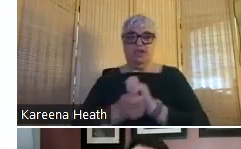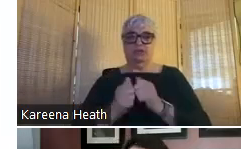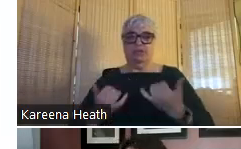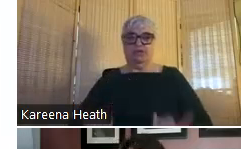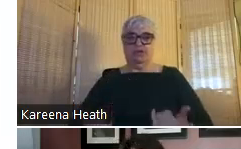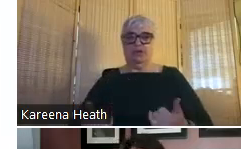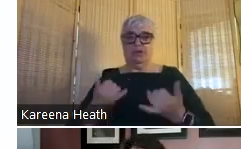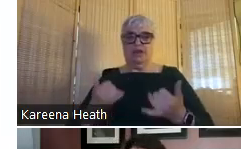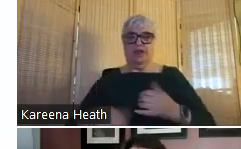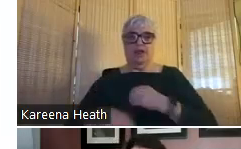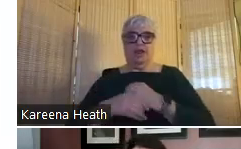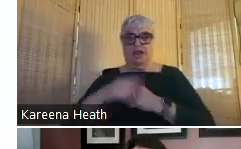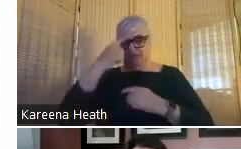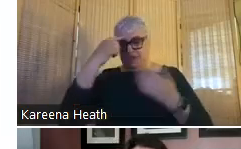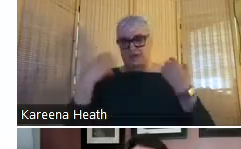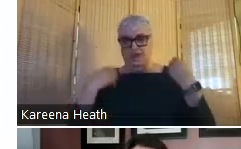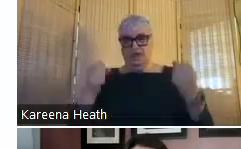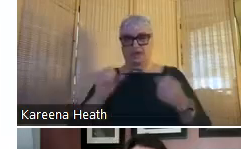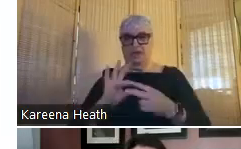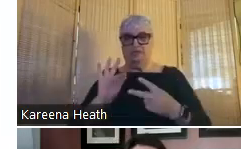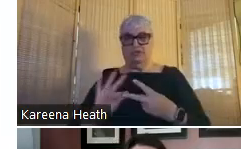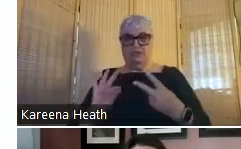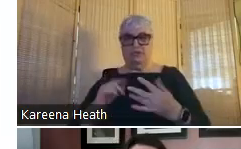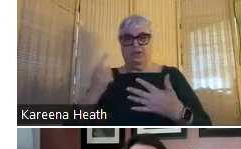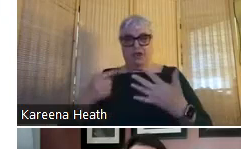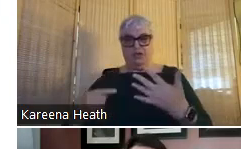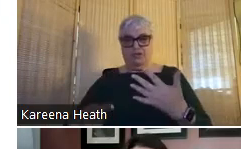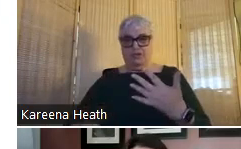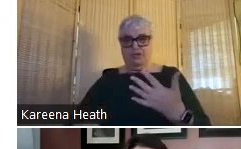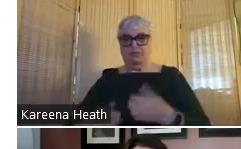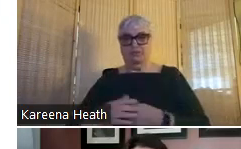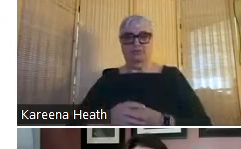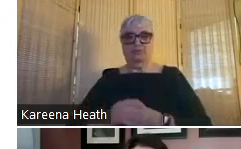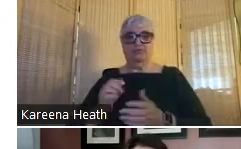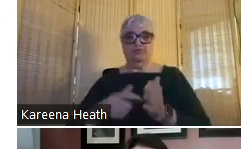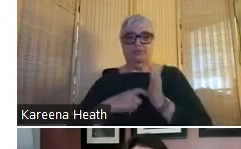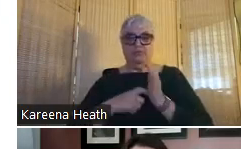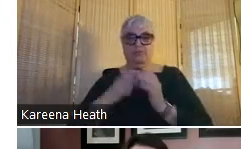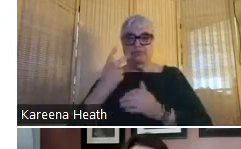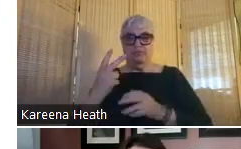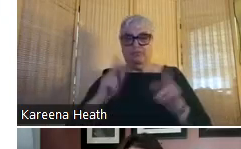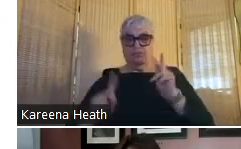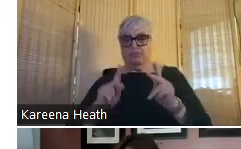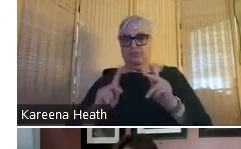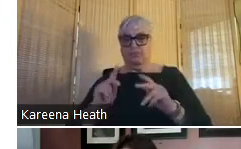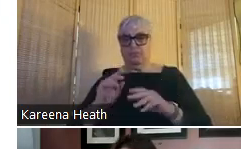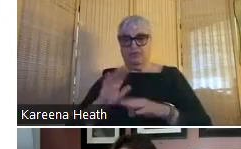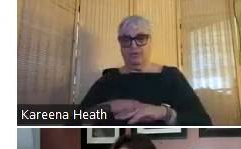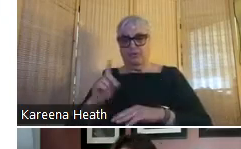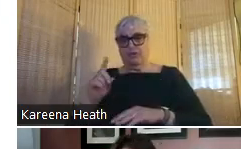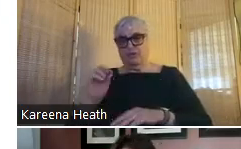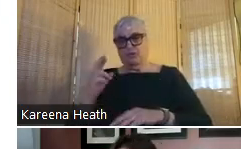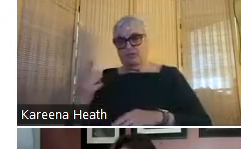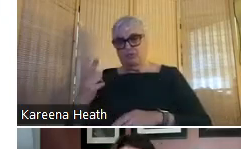state, except for adding in a mental health option and criteria. This level of care requires at least 2 personnel on site when 1 or more individuals